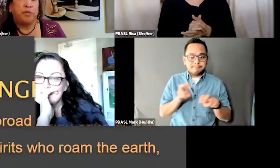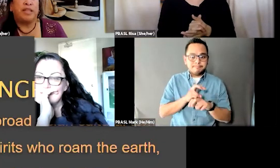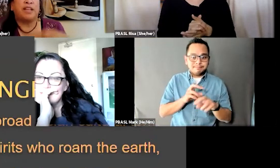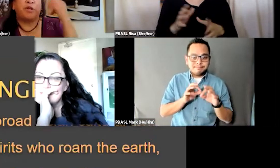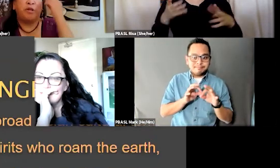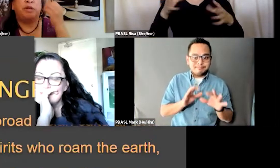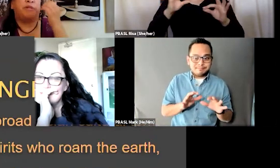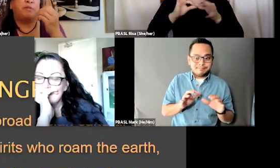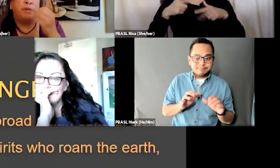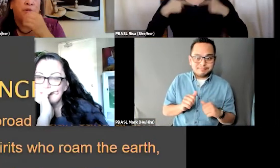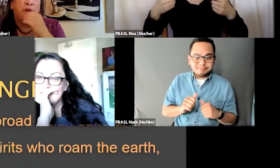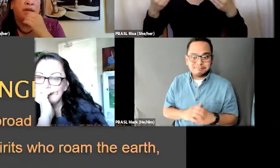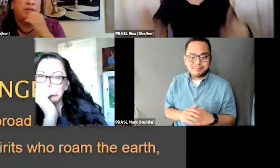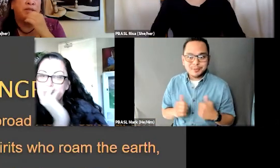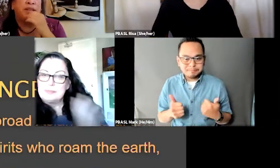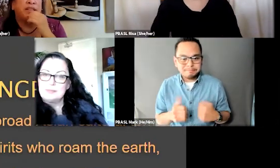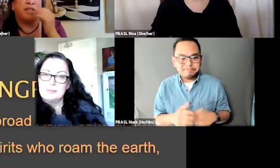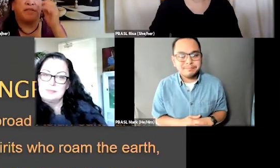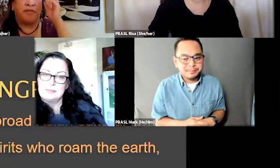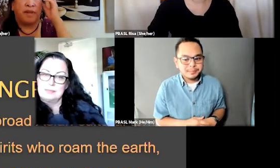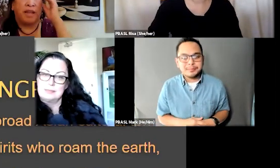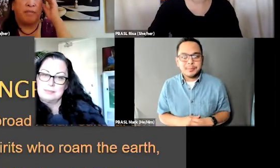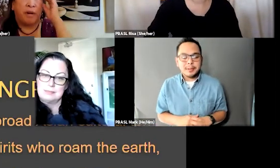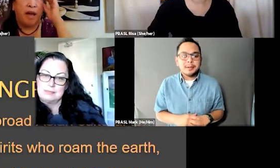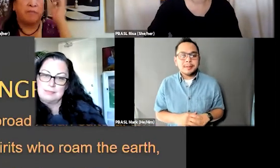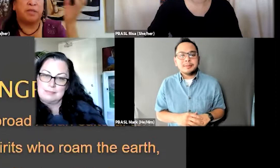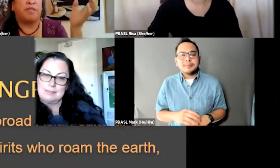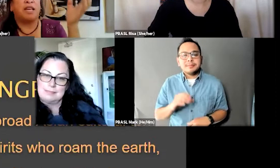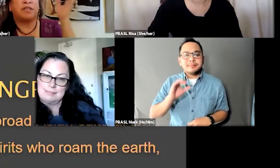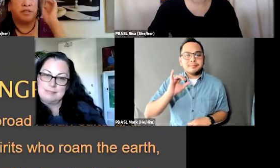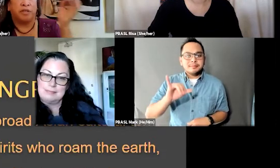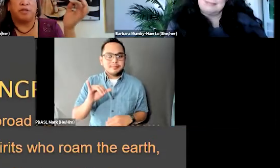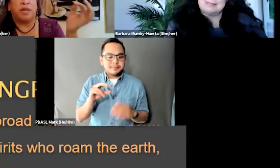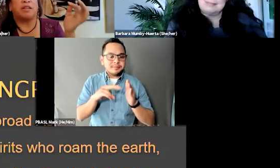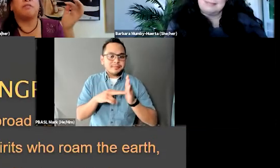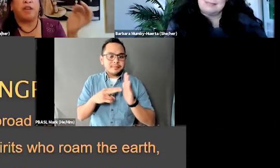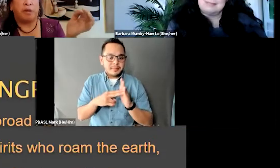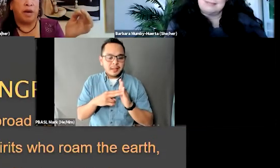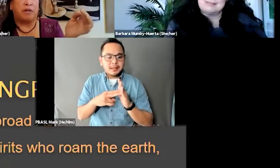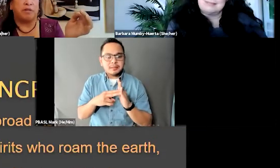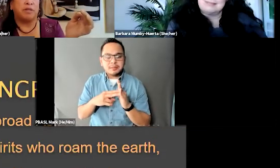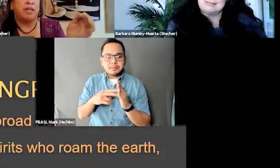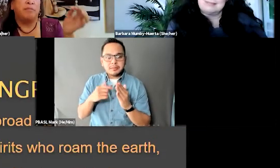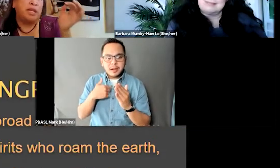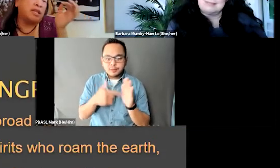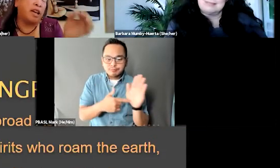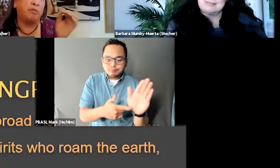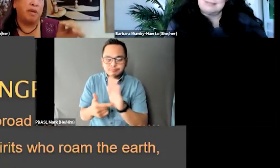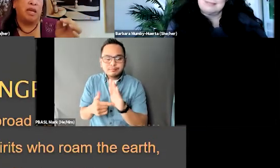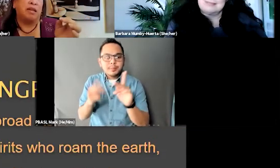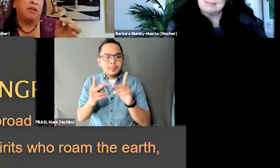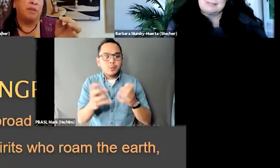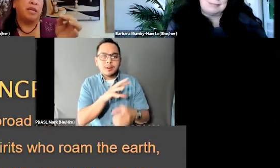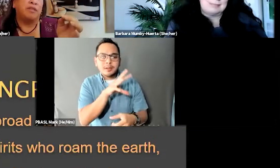So what that told me was people wanted to engage, and perhaps if they start to learn about their family patterns, because it